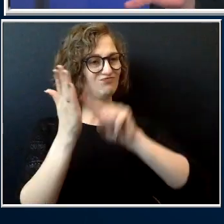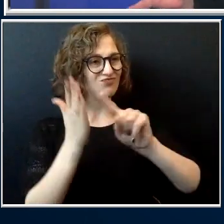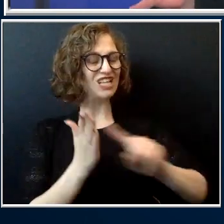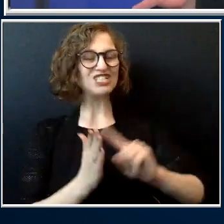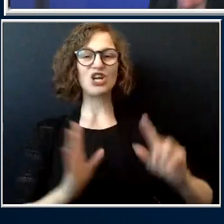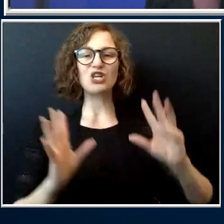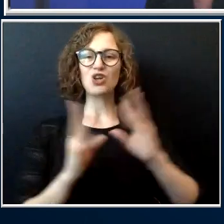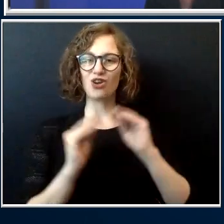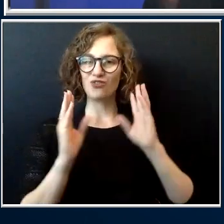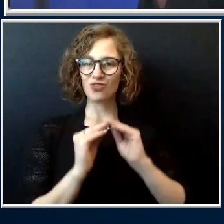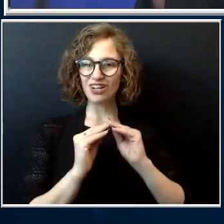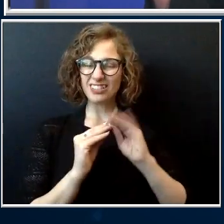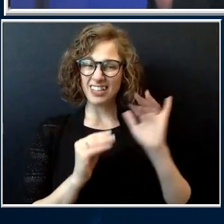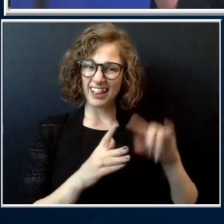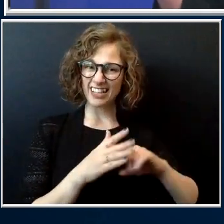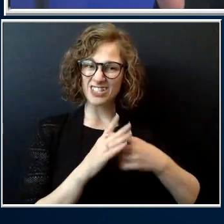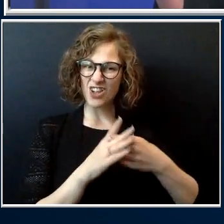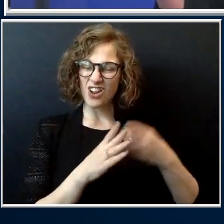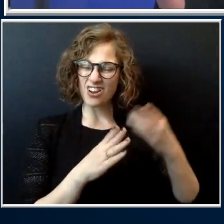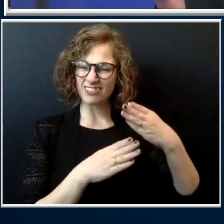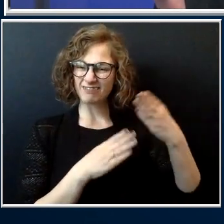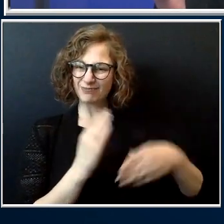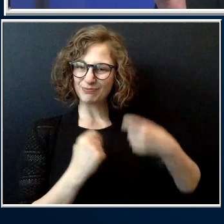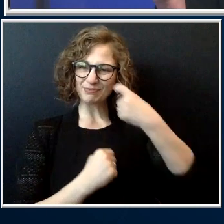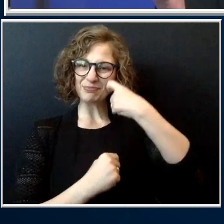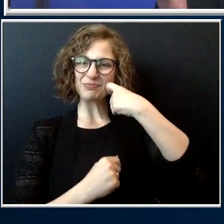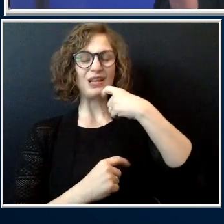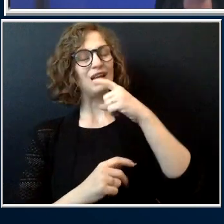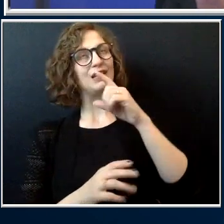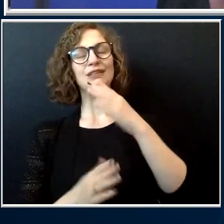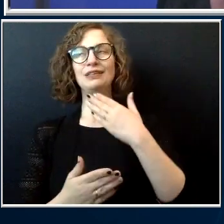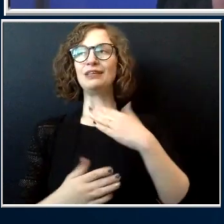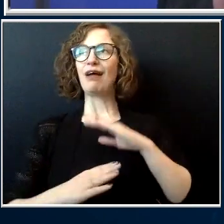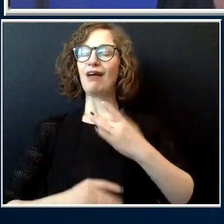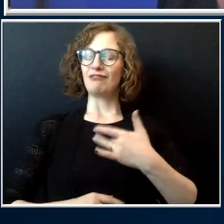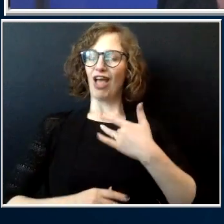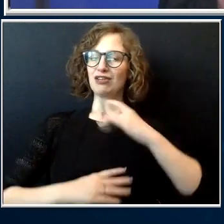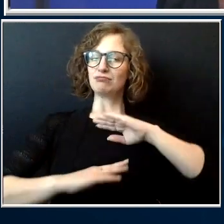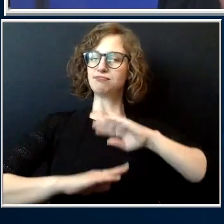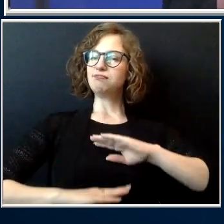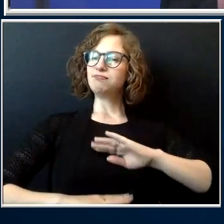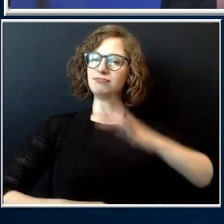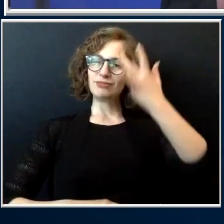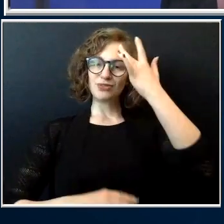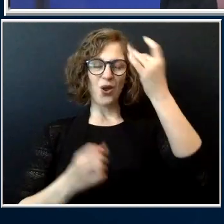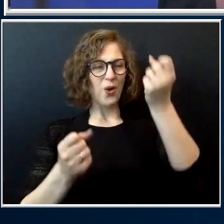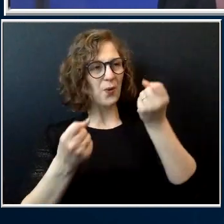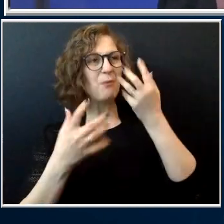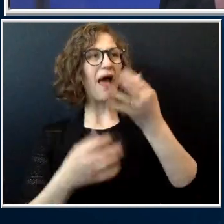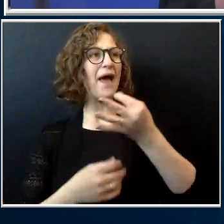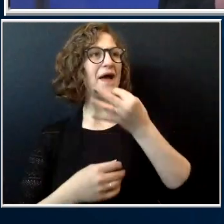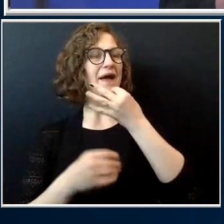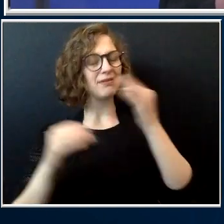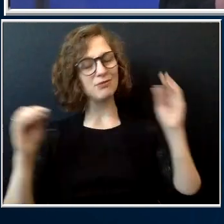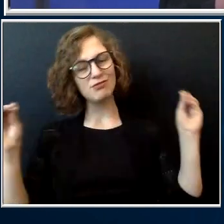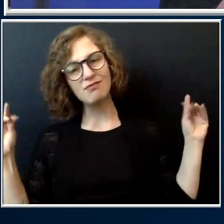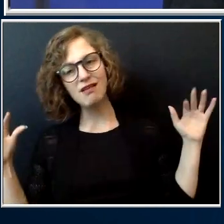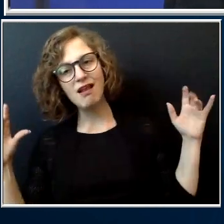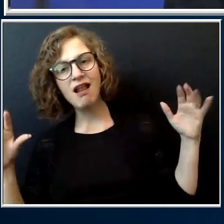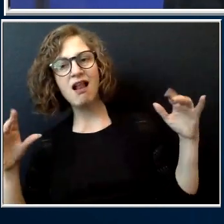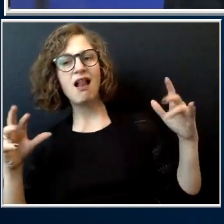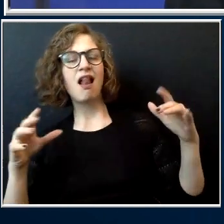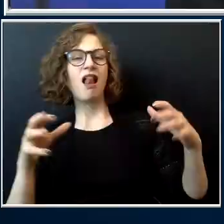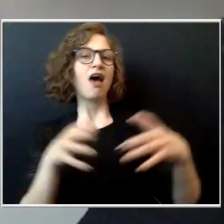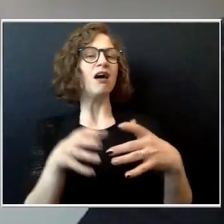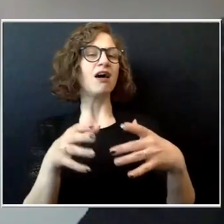and it's just great to know there's this big meeting of the minds out there, a bunch of cancer experts all gathered in one place. What has been the highlight so